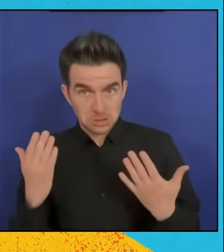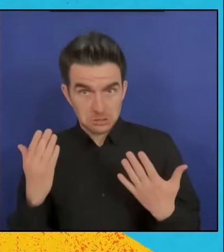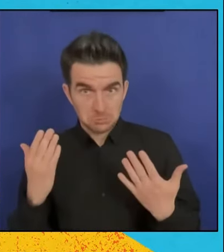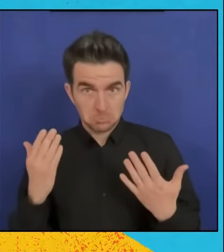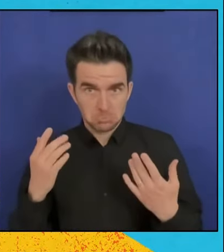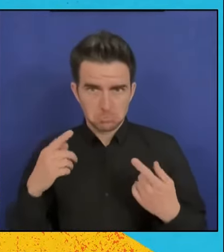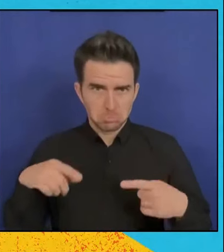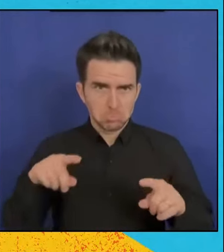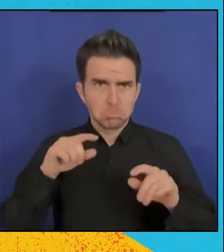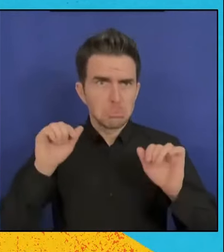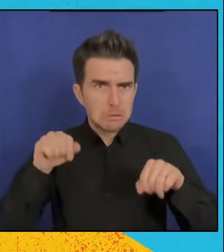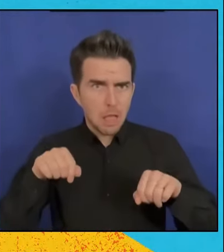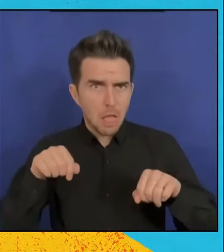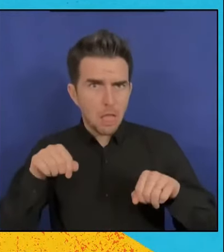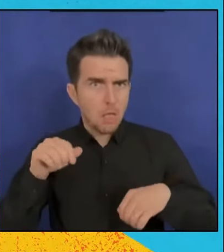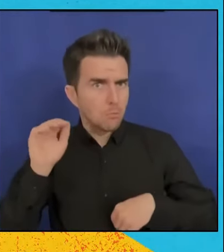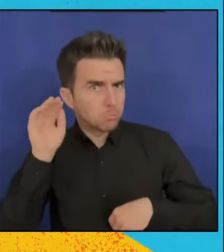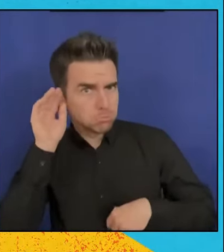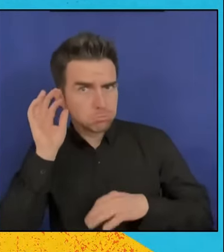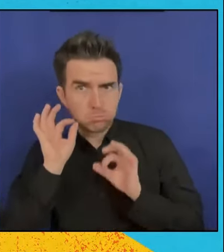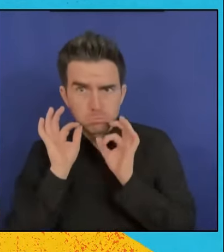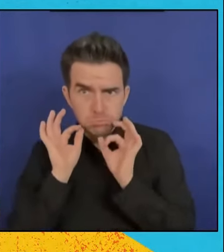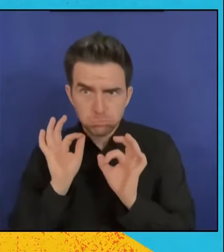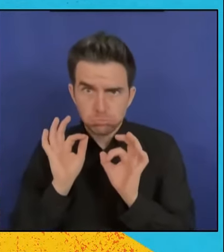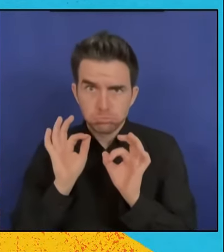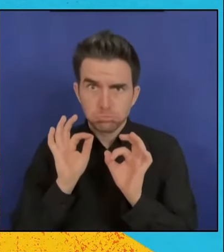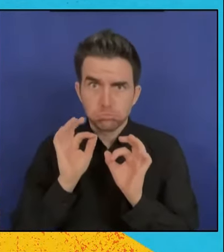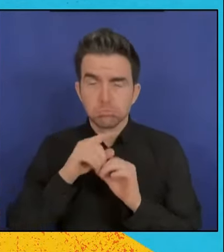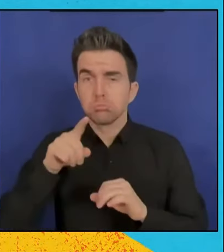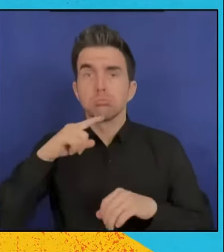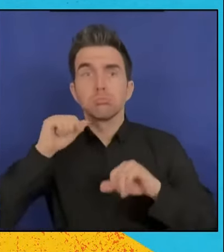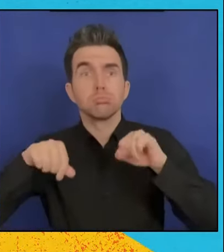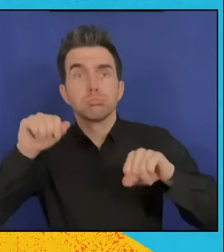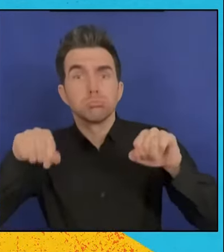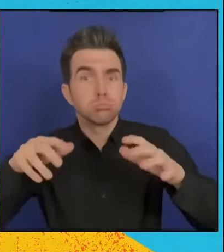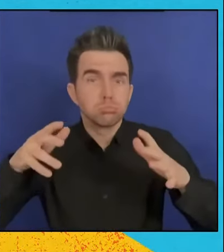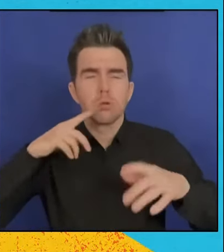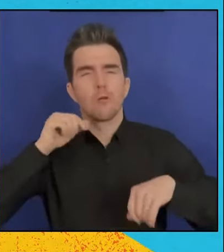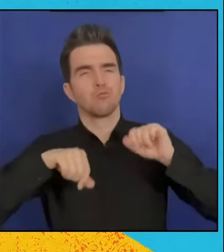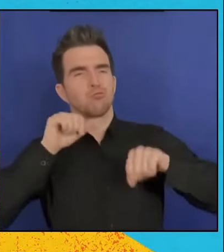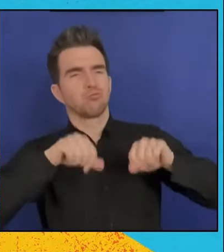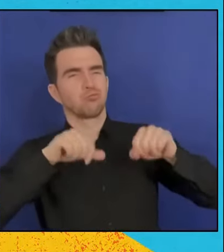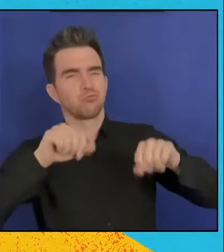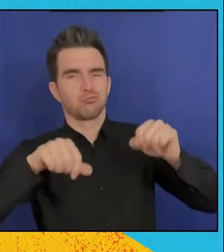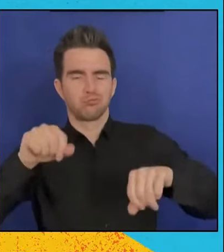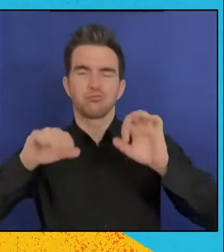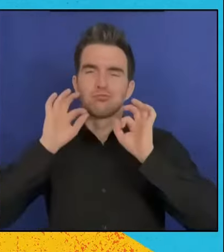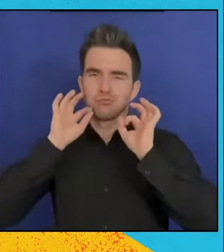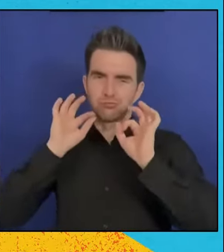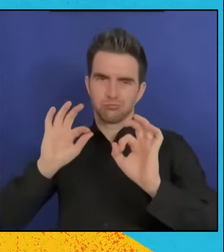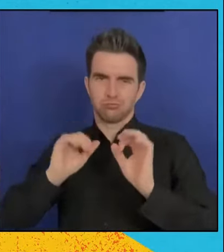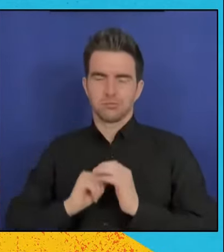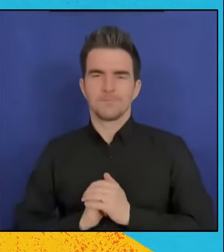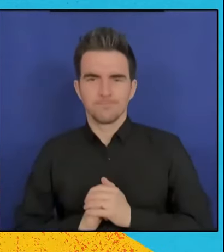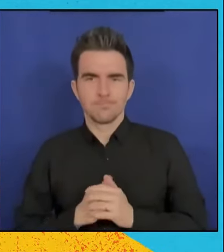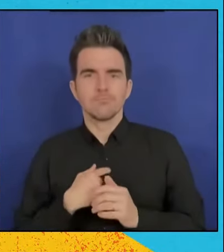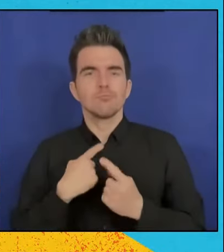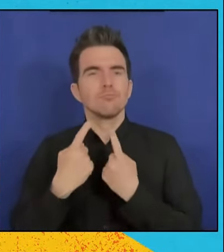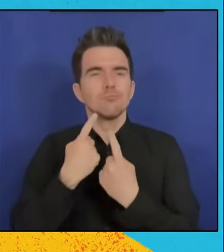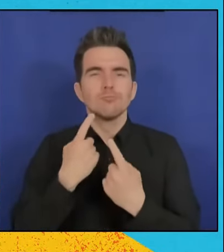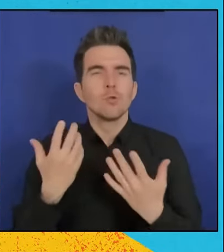Yes. When we talk about interactive sessions at the United Nations, it's a two-way street, so we both have to work at this together, right? My name is Sherwin Brice-Pease.